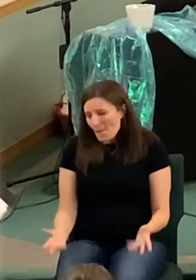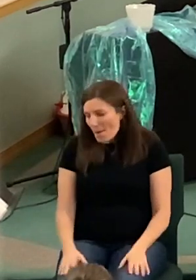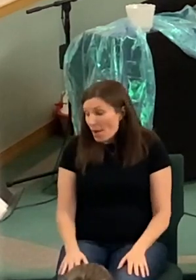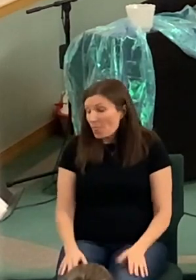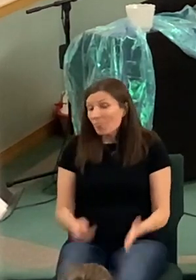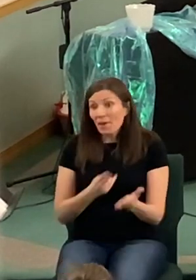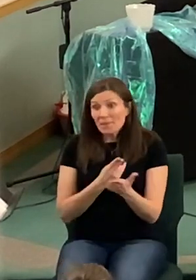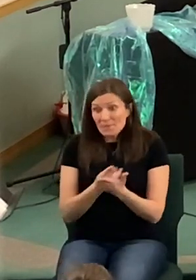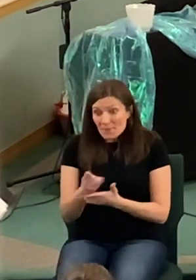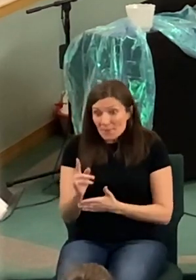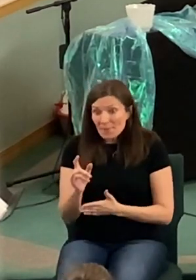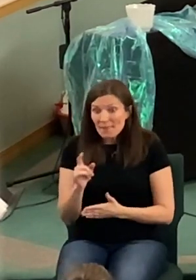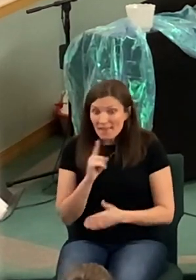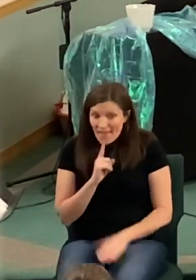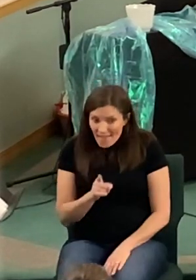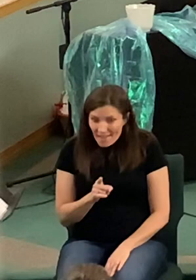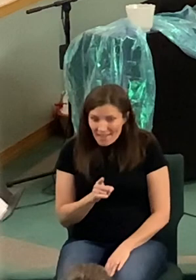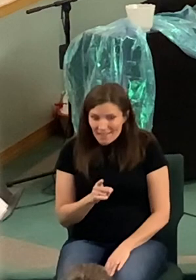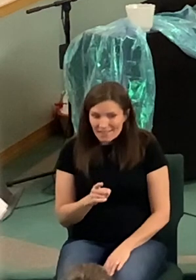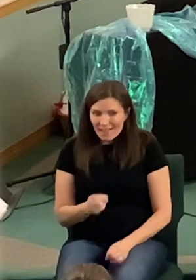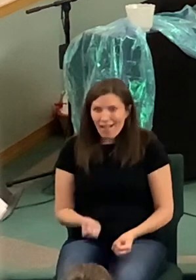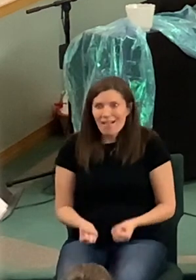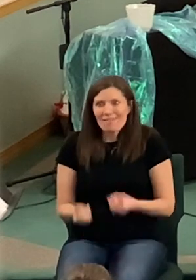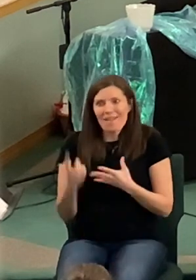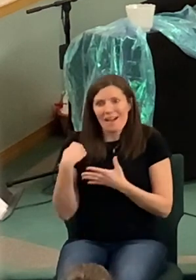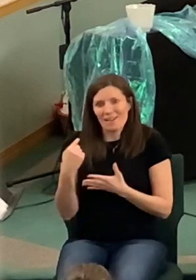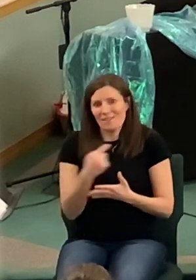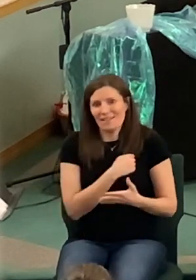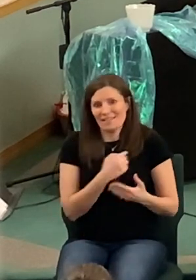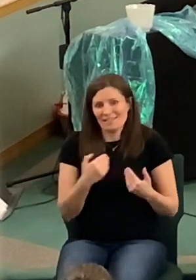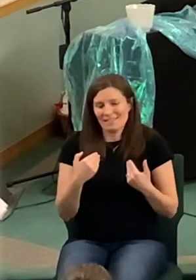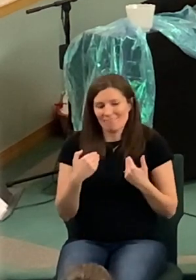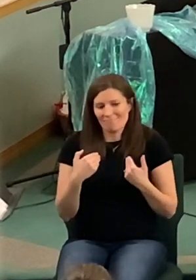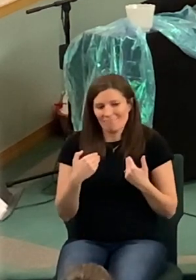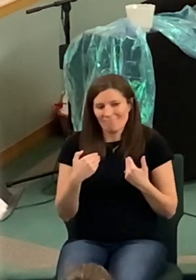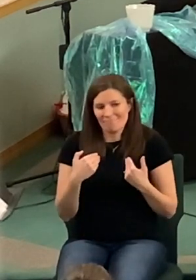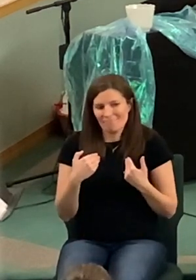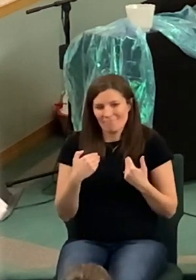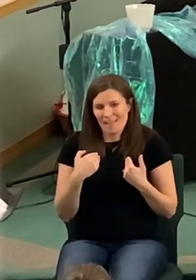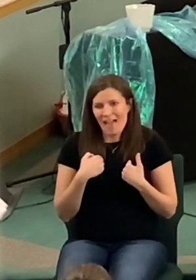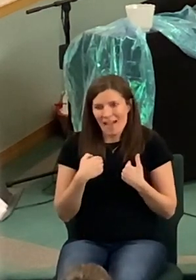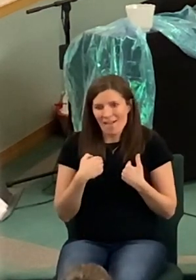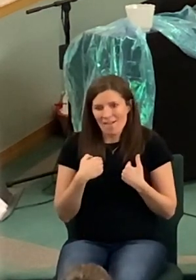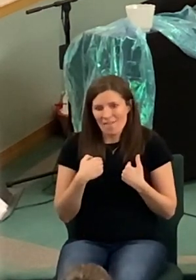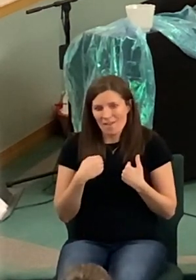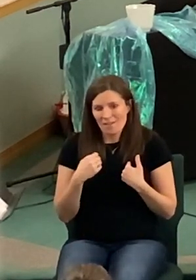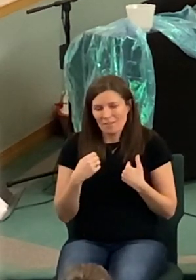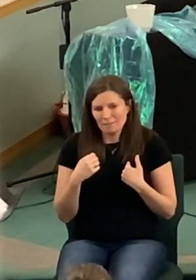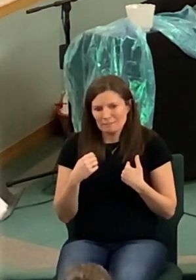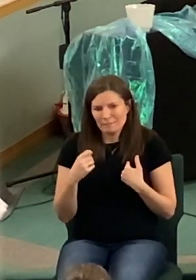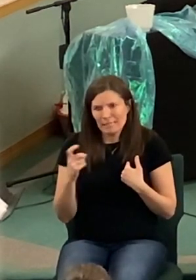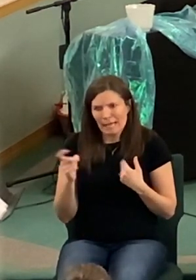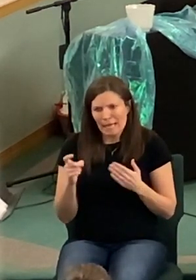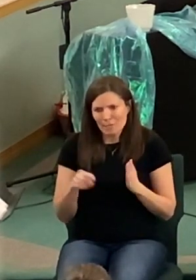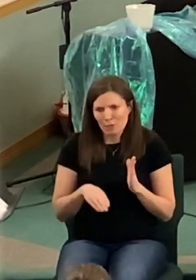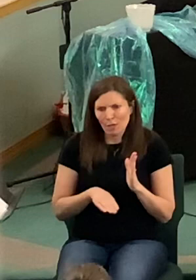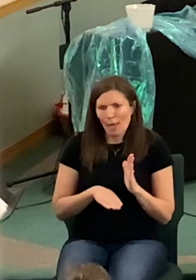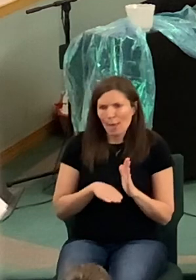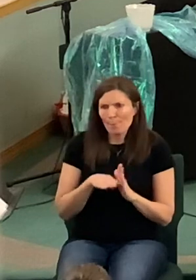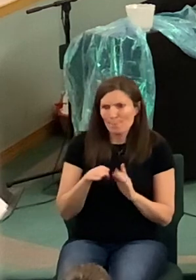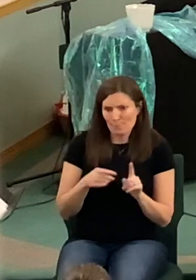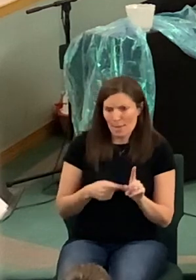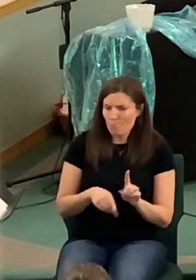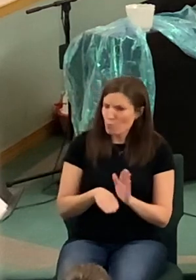And the truth is that most of us have room to improve as people that work for other people. We have room to